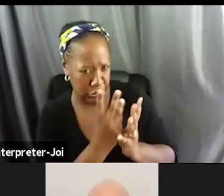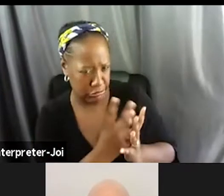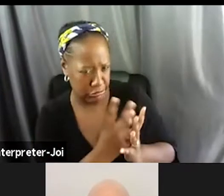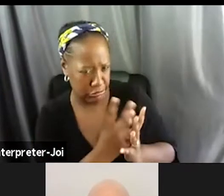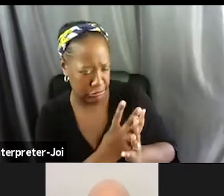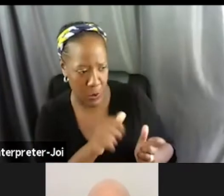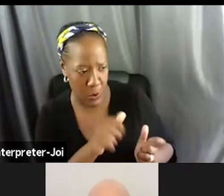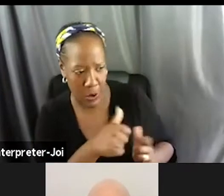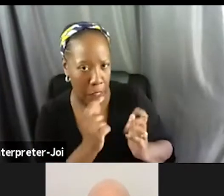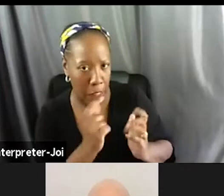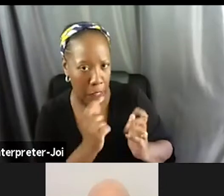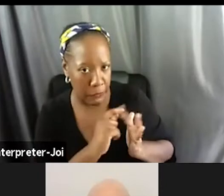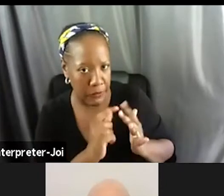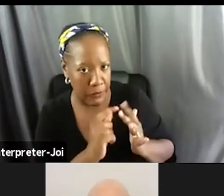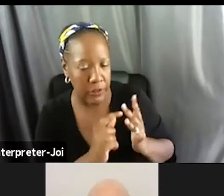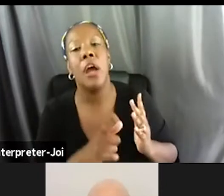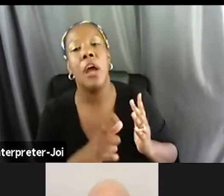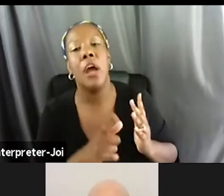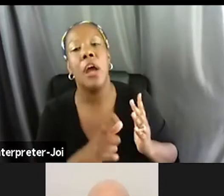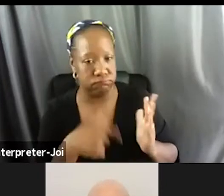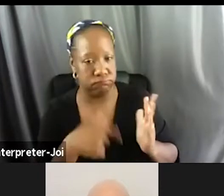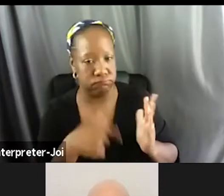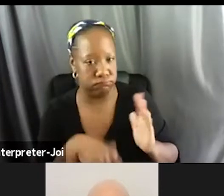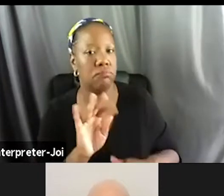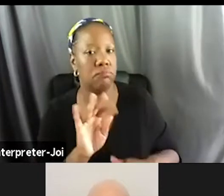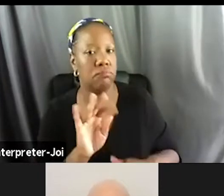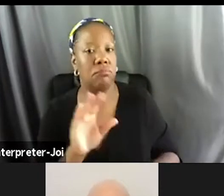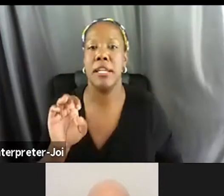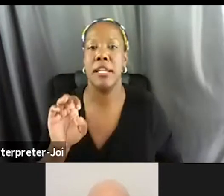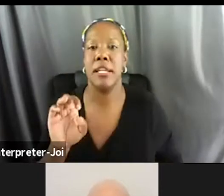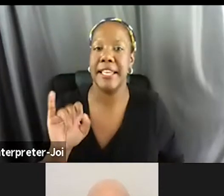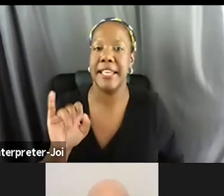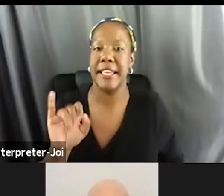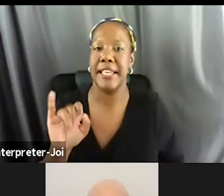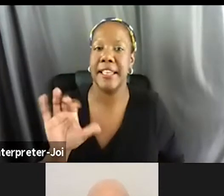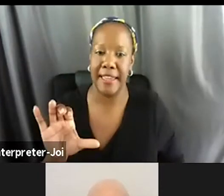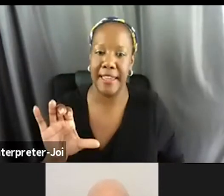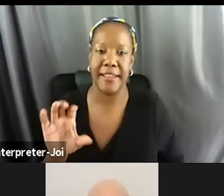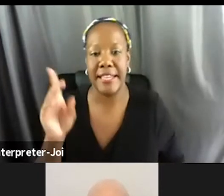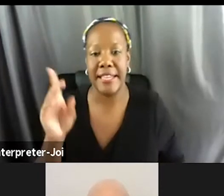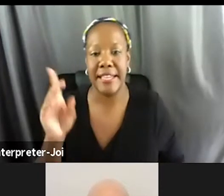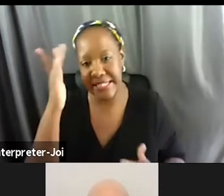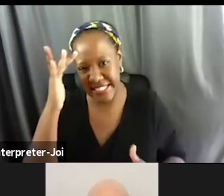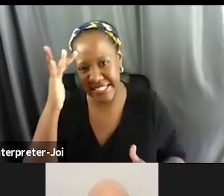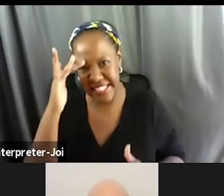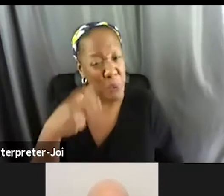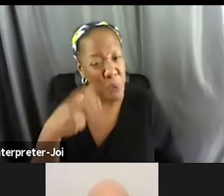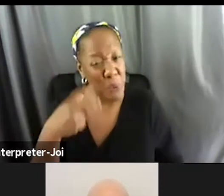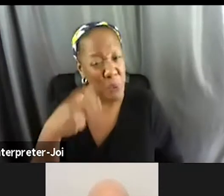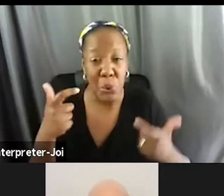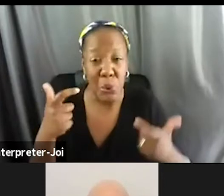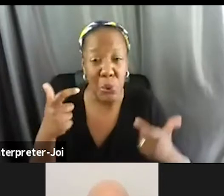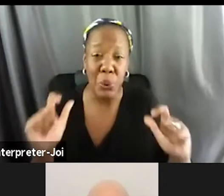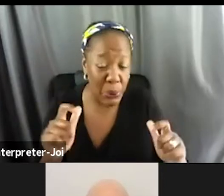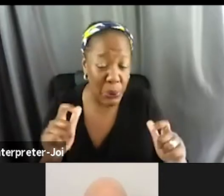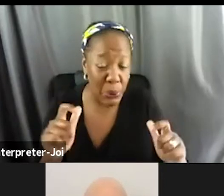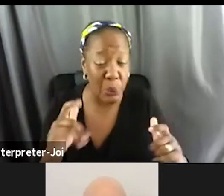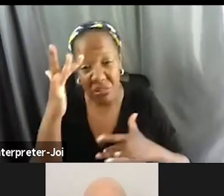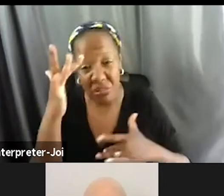afterwards, we found out that she had celiac disease. So she had to go through two very big things when she was